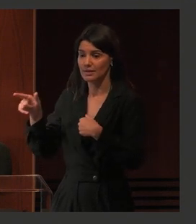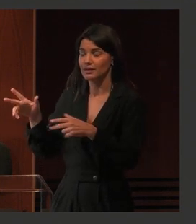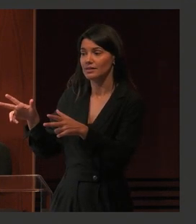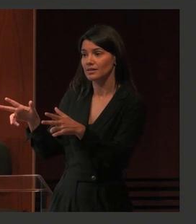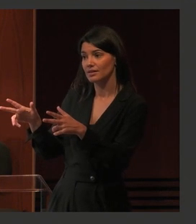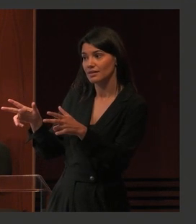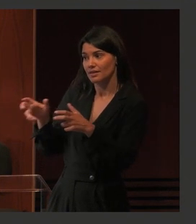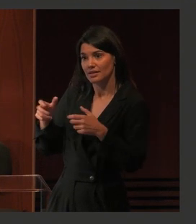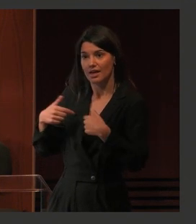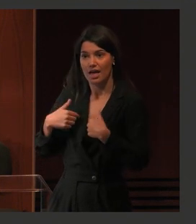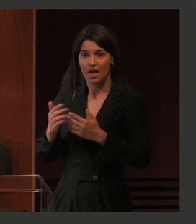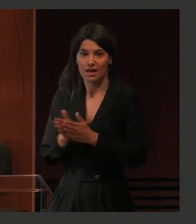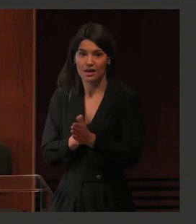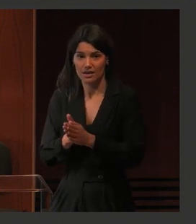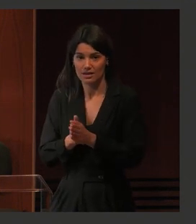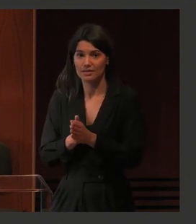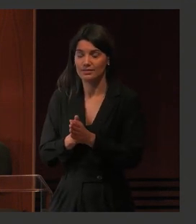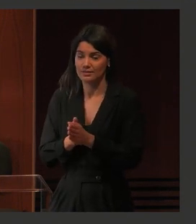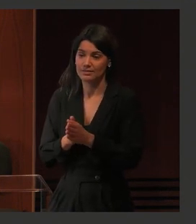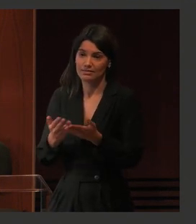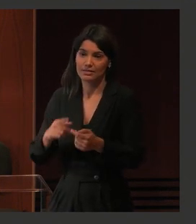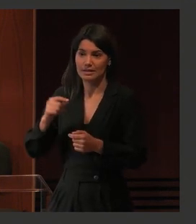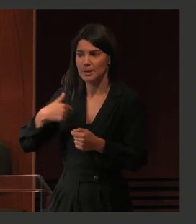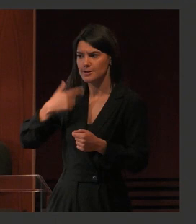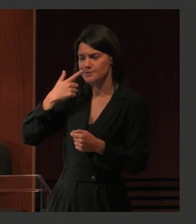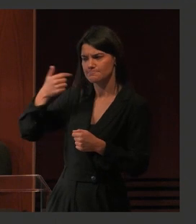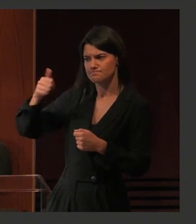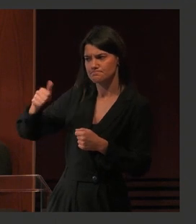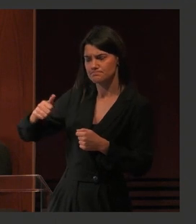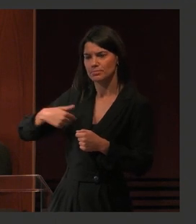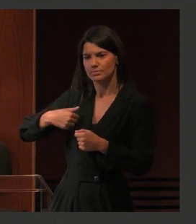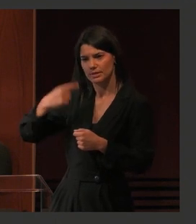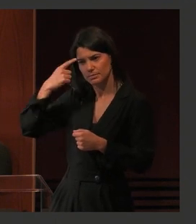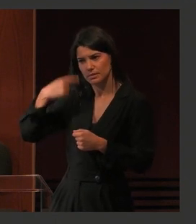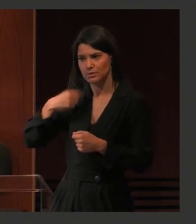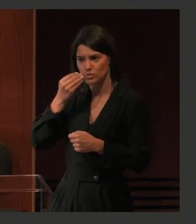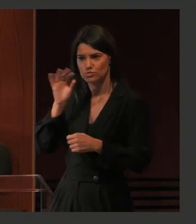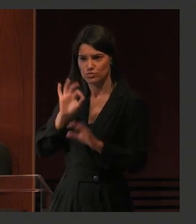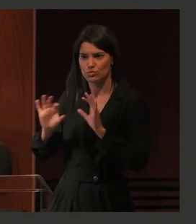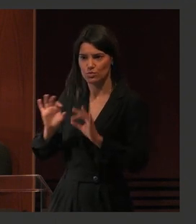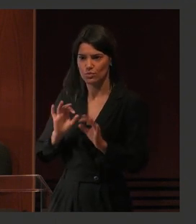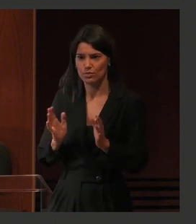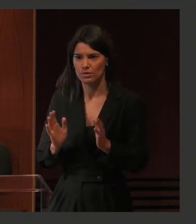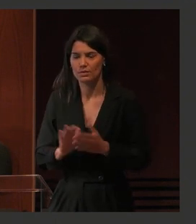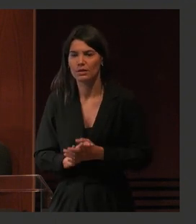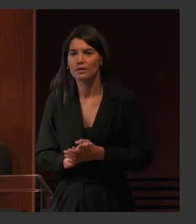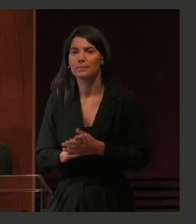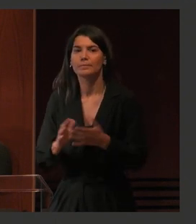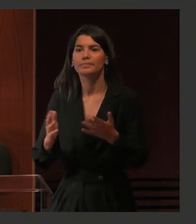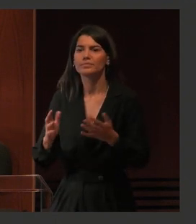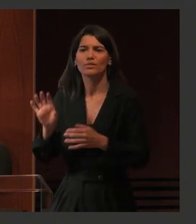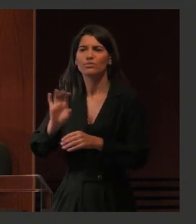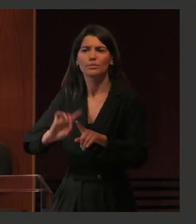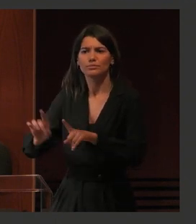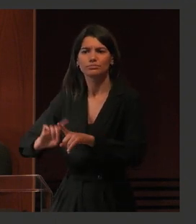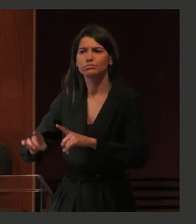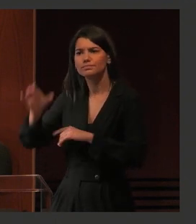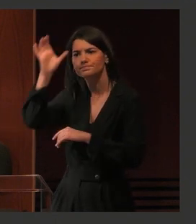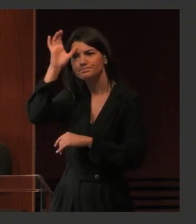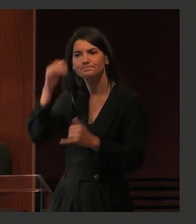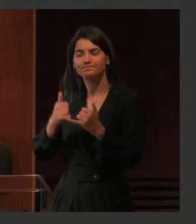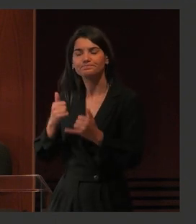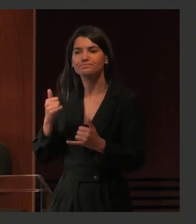user for this. So in many ways, artificial intelligence is not